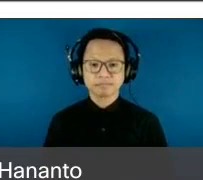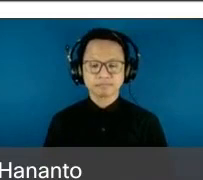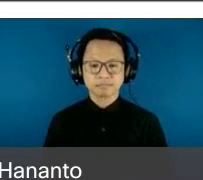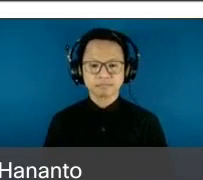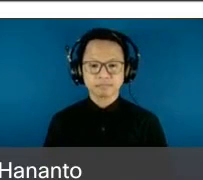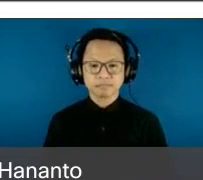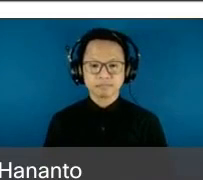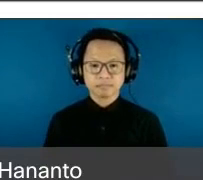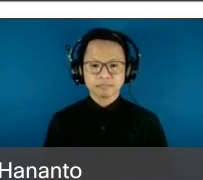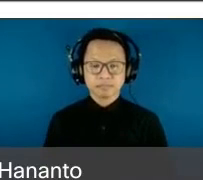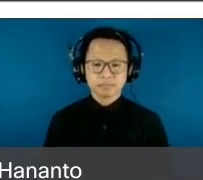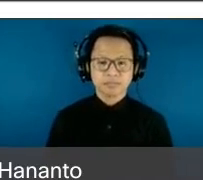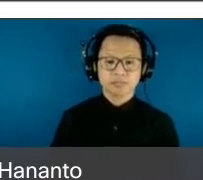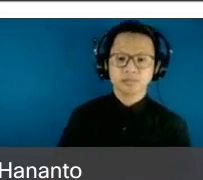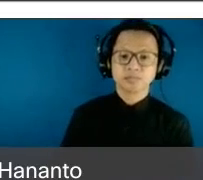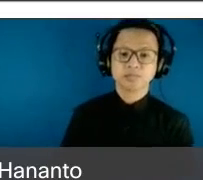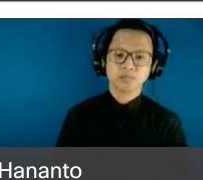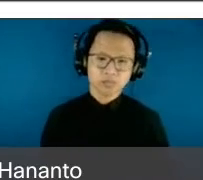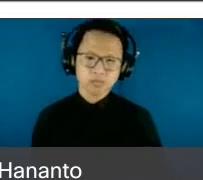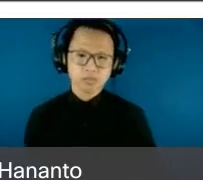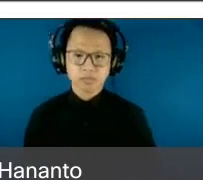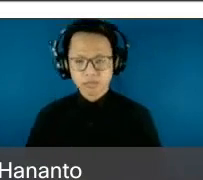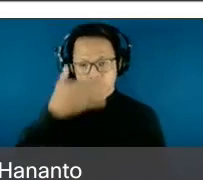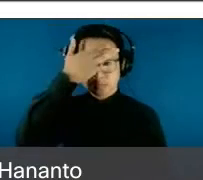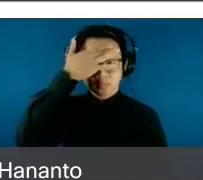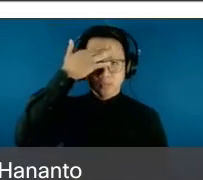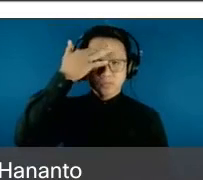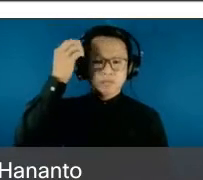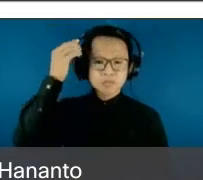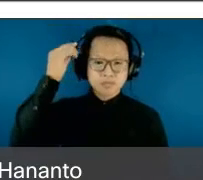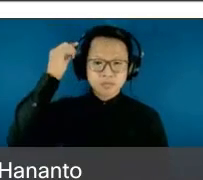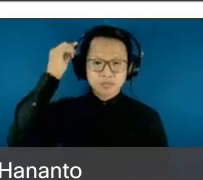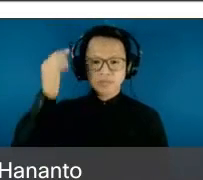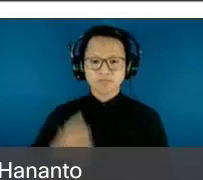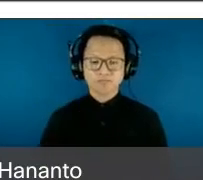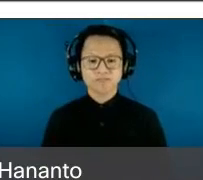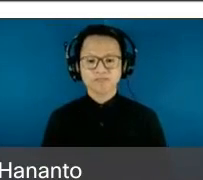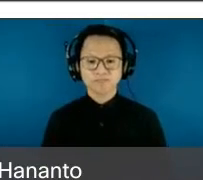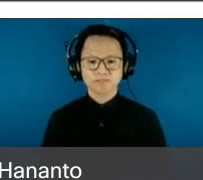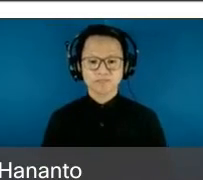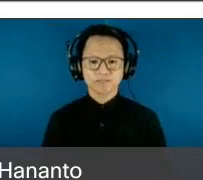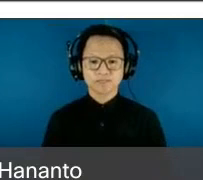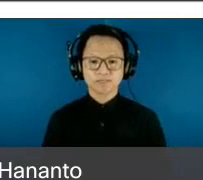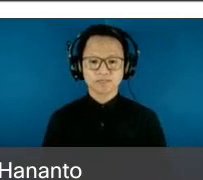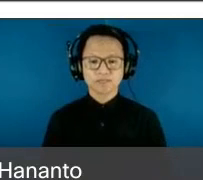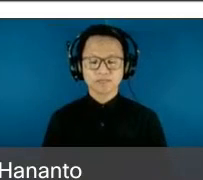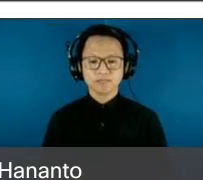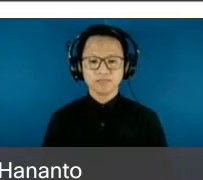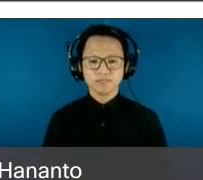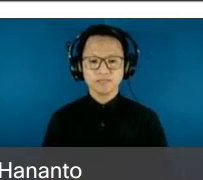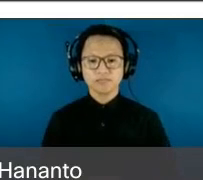allow everyone to have fair access and have a reporting mechanism where discrimination